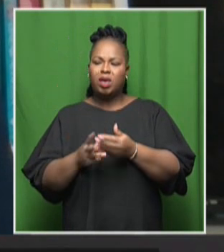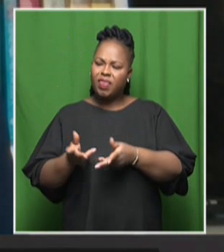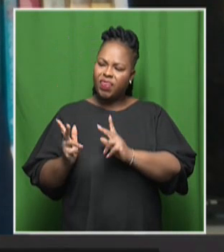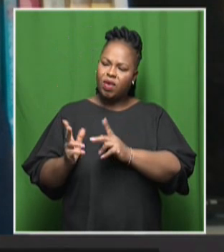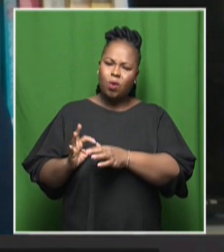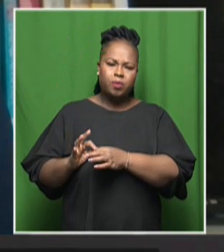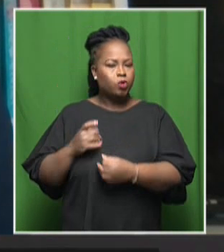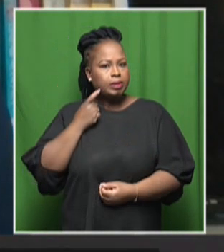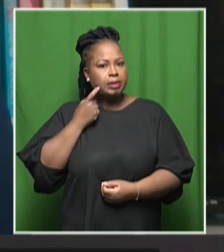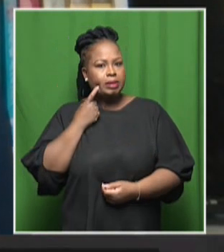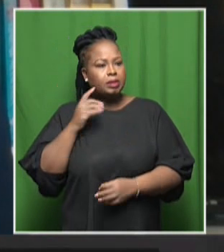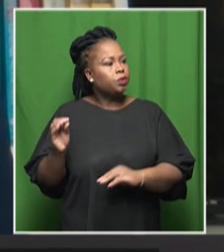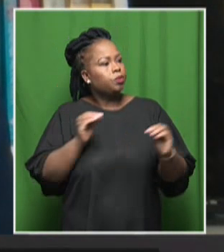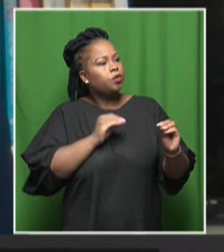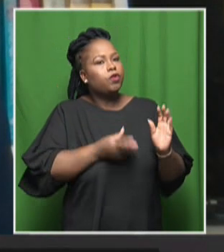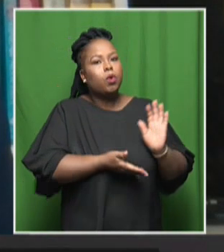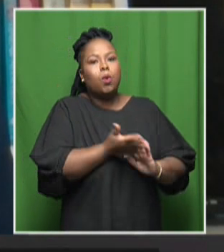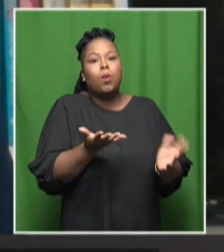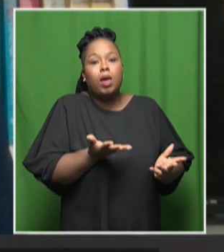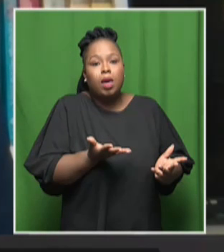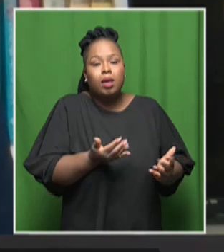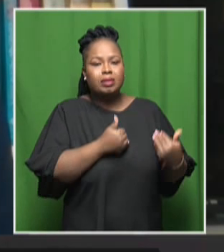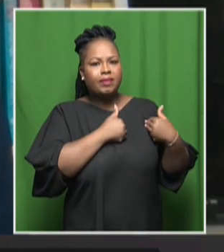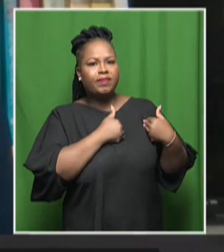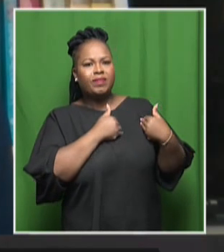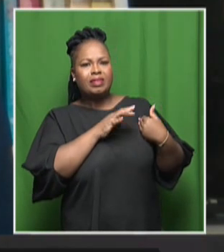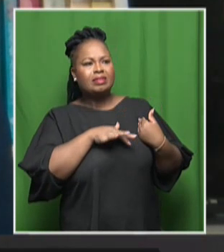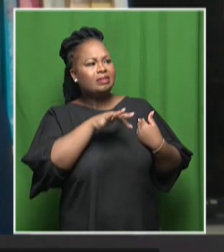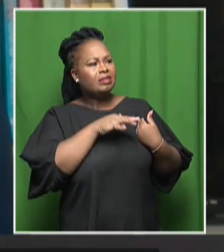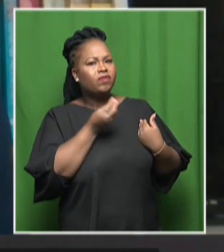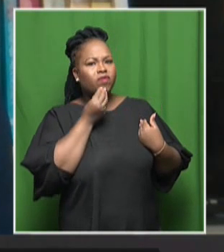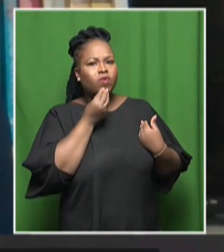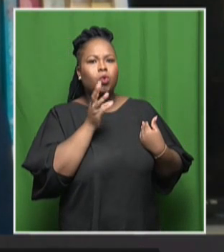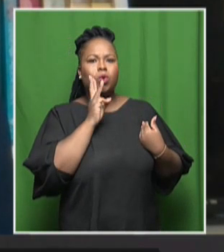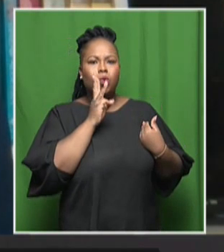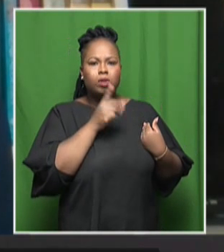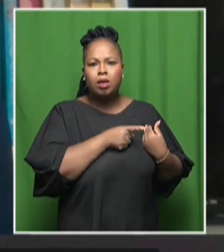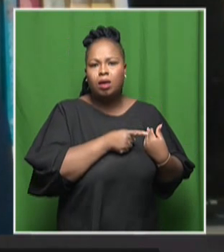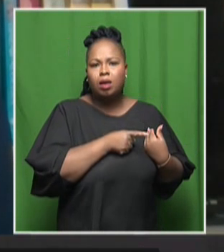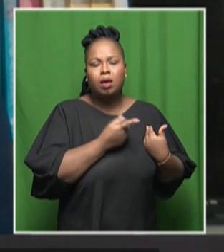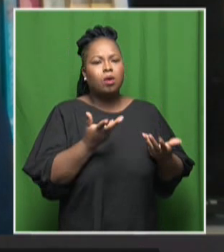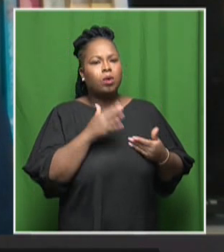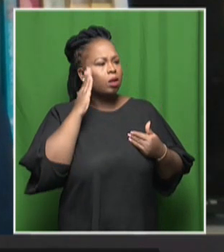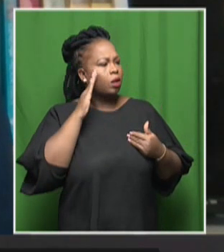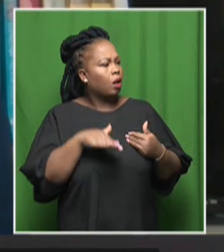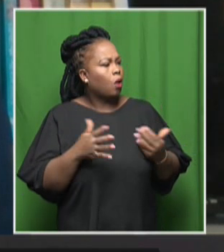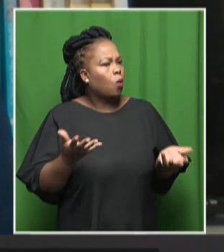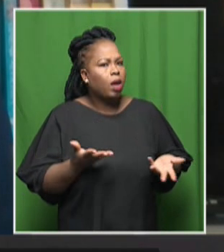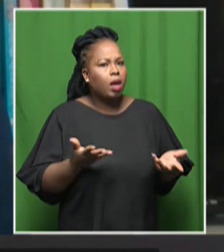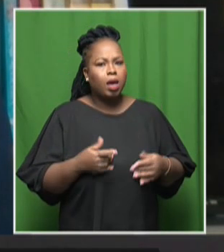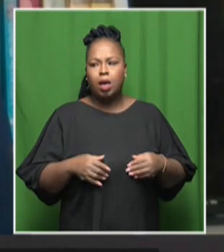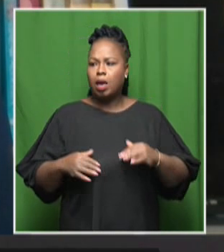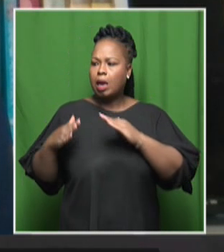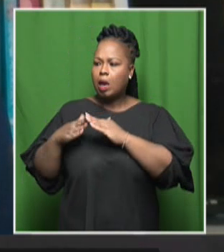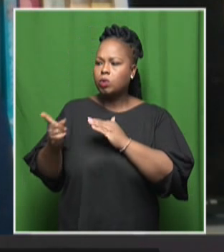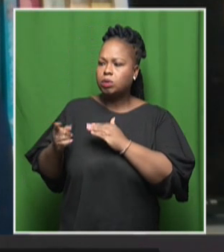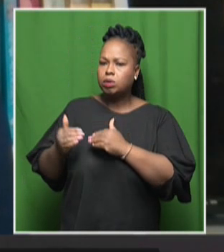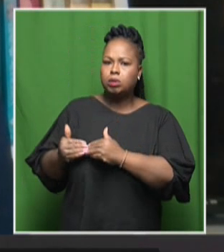not so easy. Where are you going to stay? Will you be safe? Where can you find food and water? Who will look after your